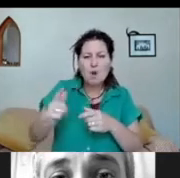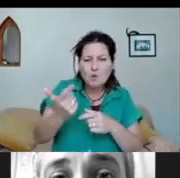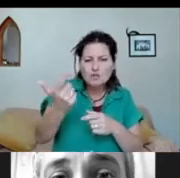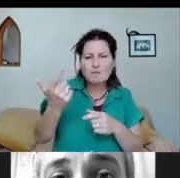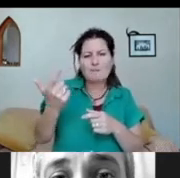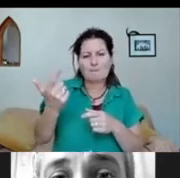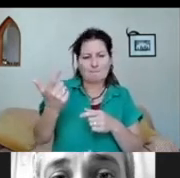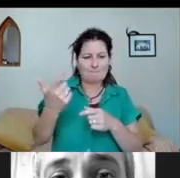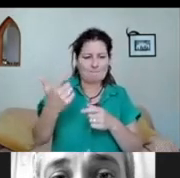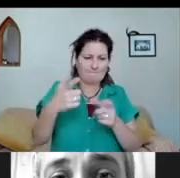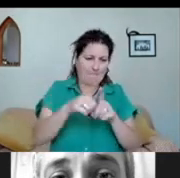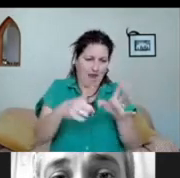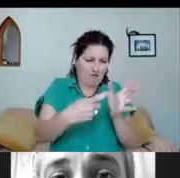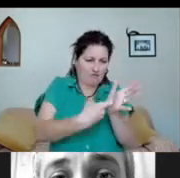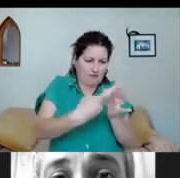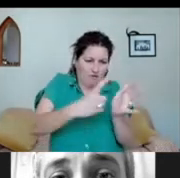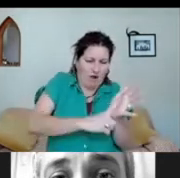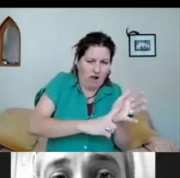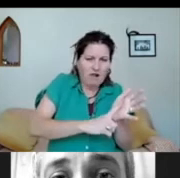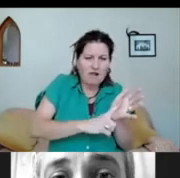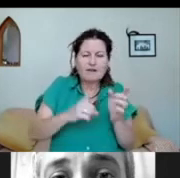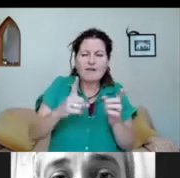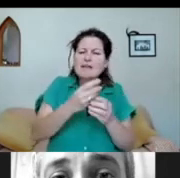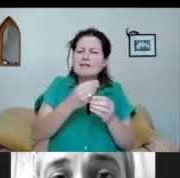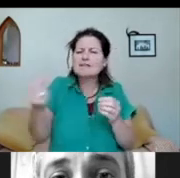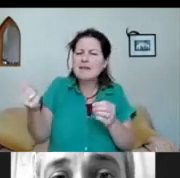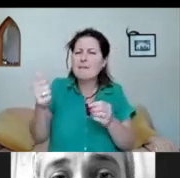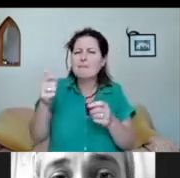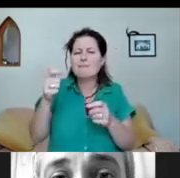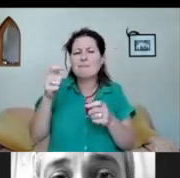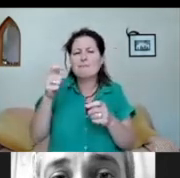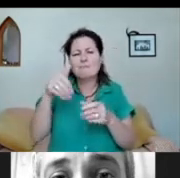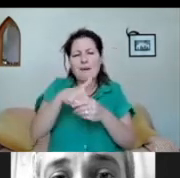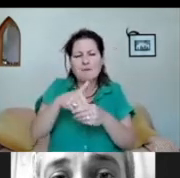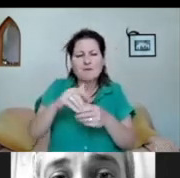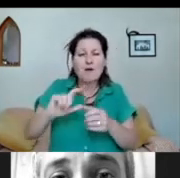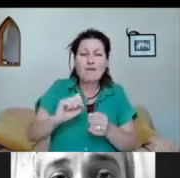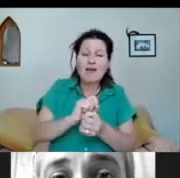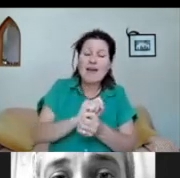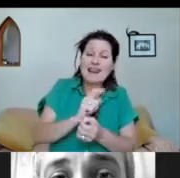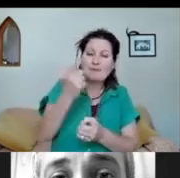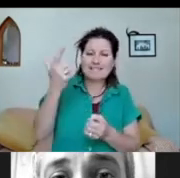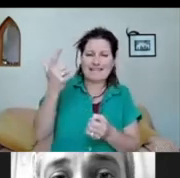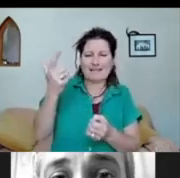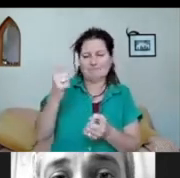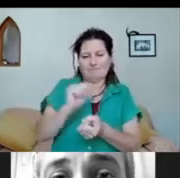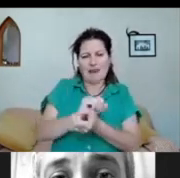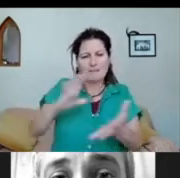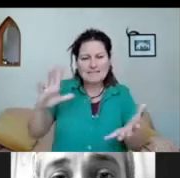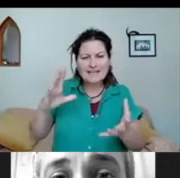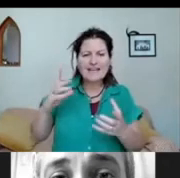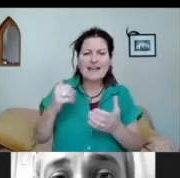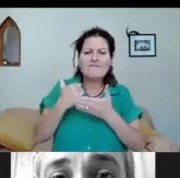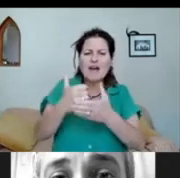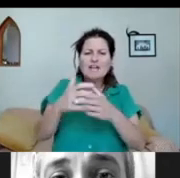Rachel, and then some members of the Liberty Advisory Group. So it will be formed by these three